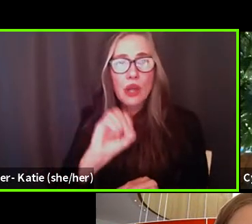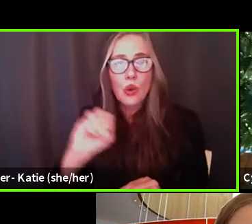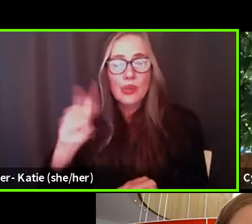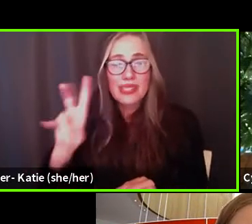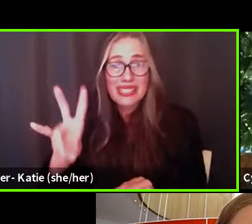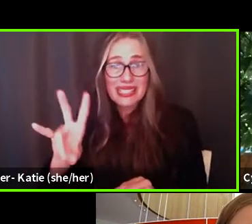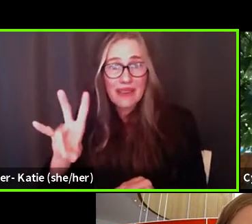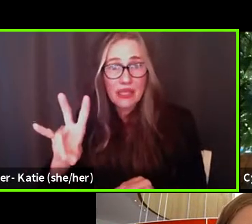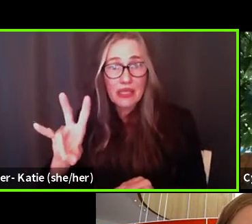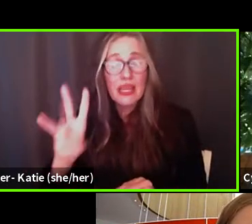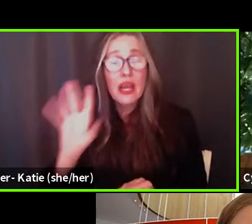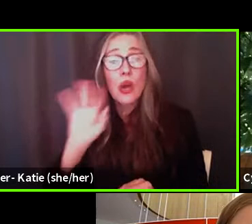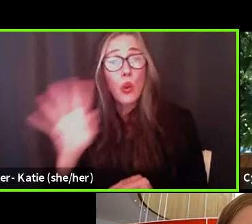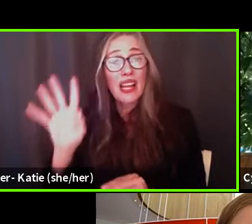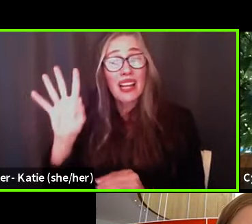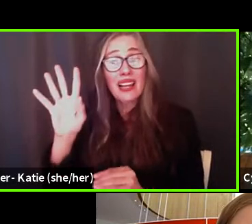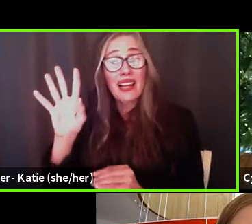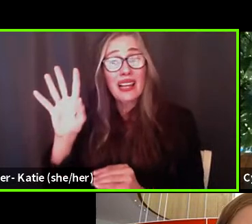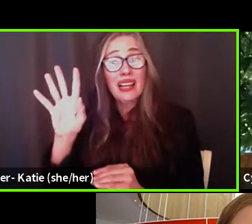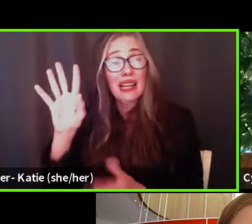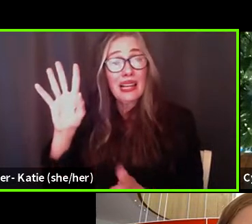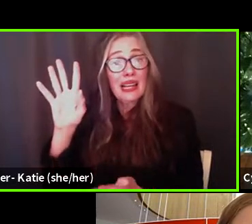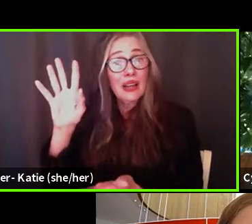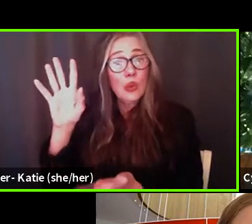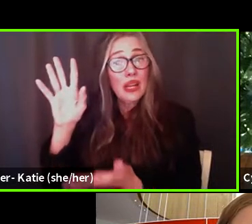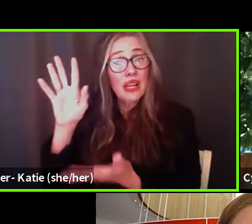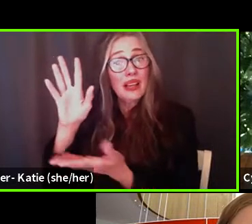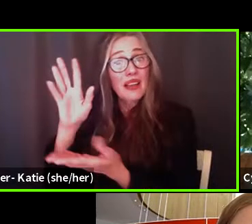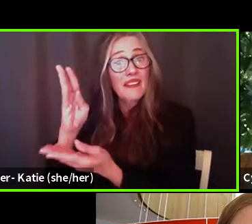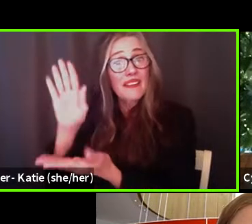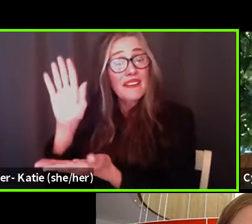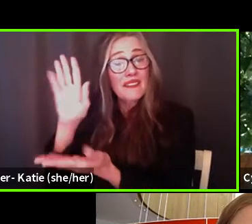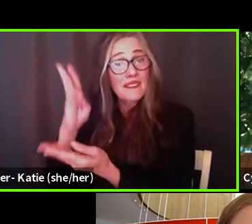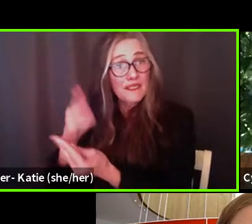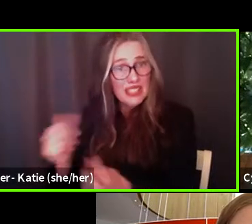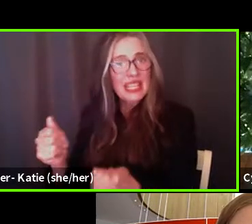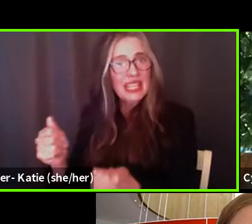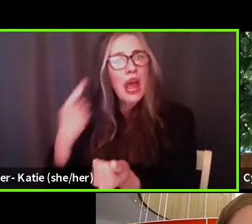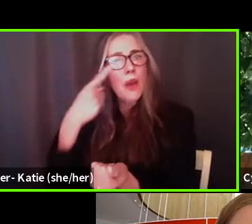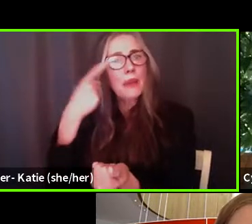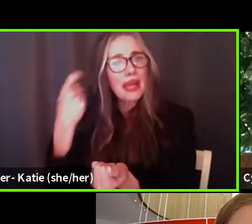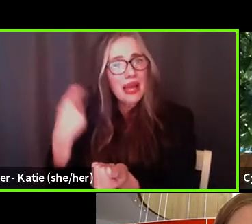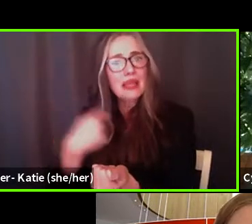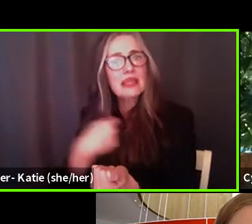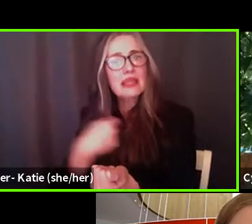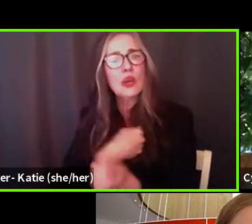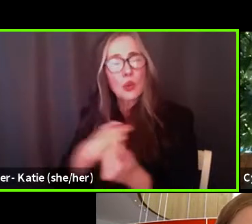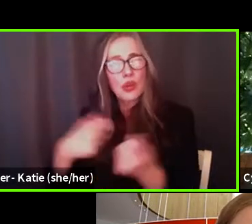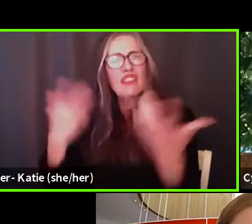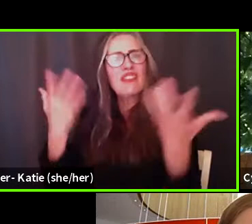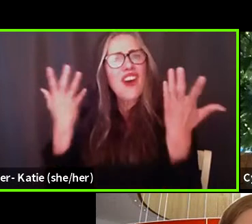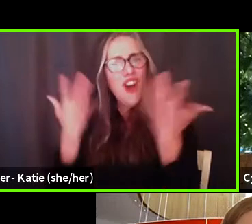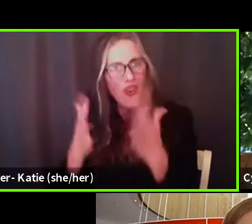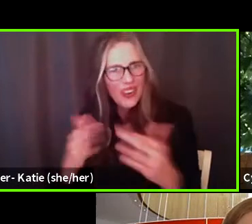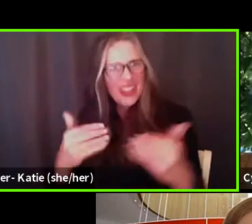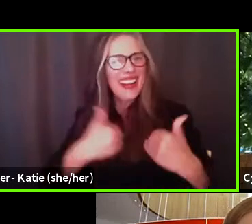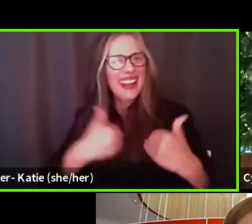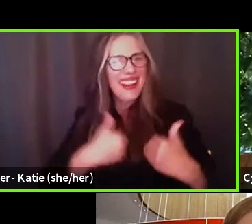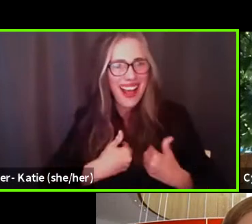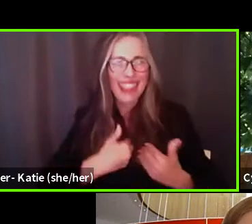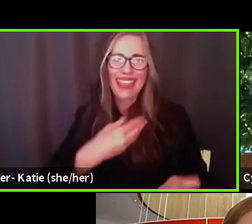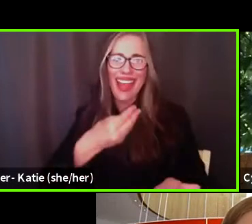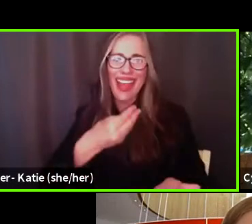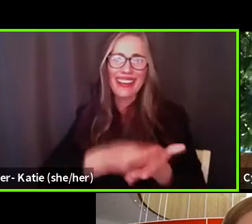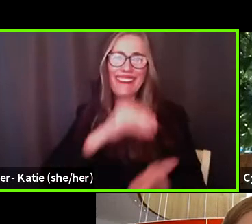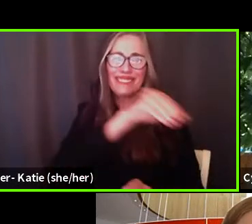like fizzle out because we have essentially secured our goal we've we've been able to secure the funding and the